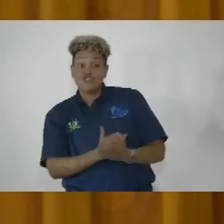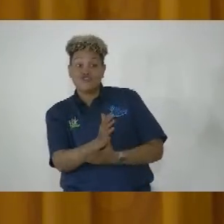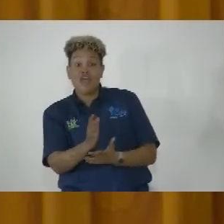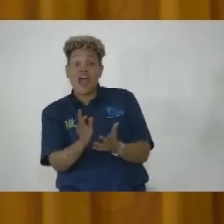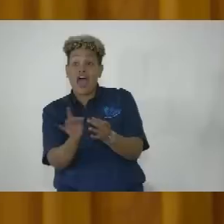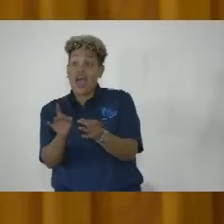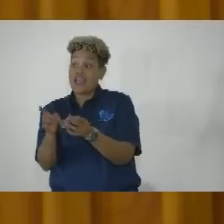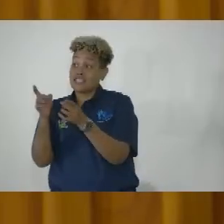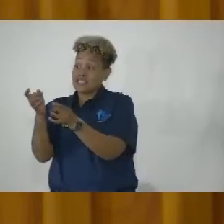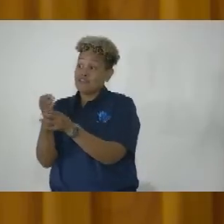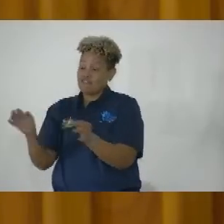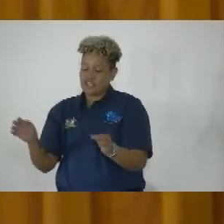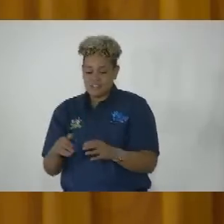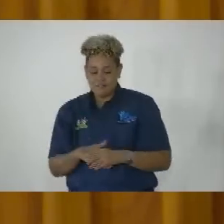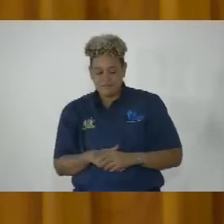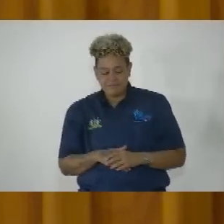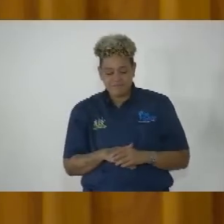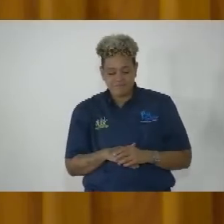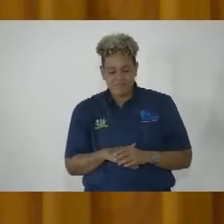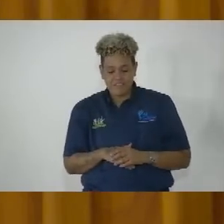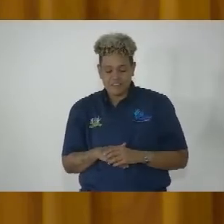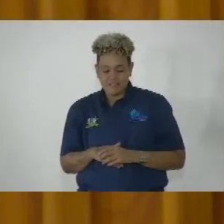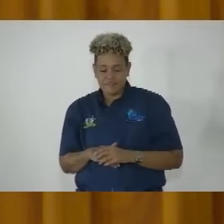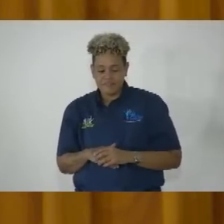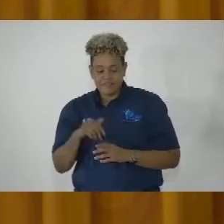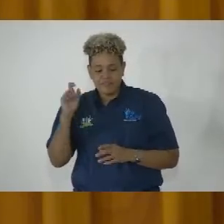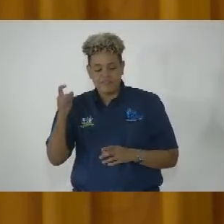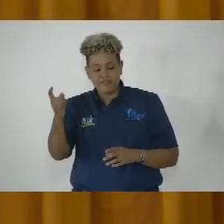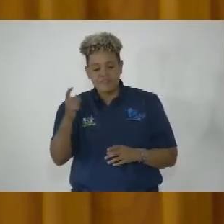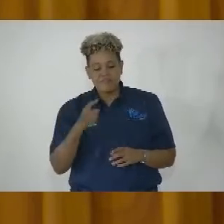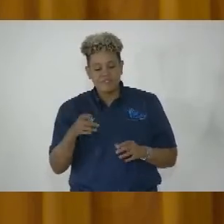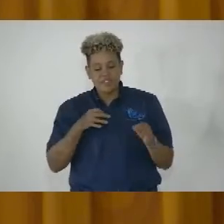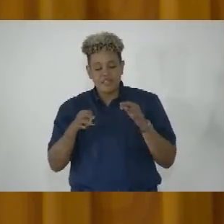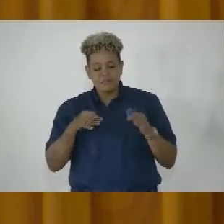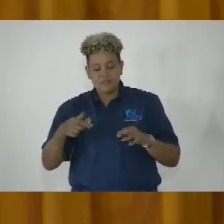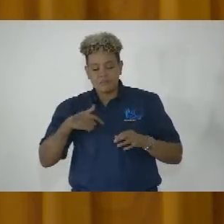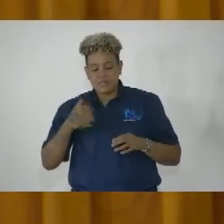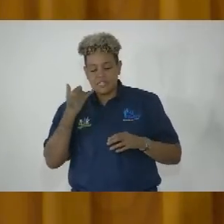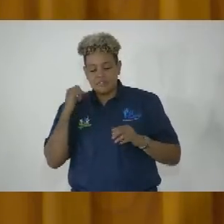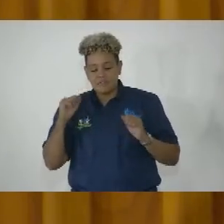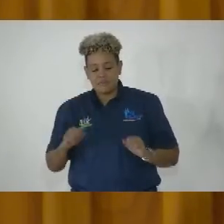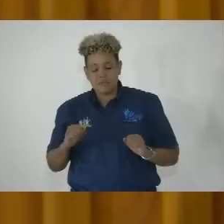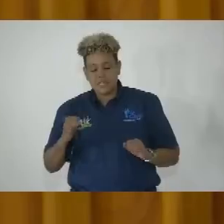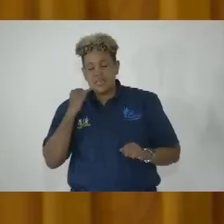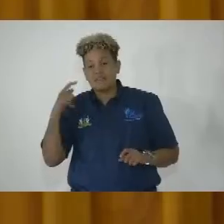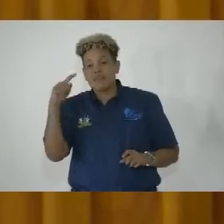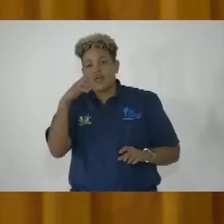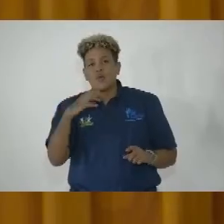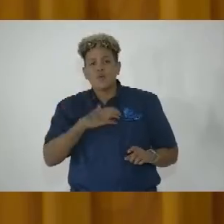religious freedom, they need to come and explain to me, if possible, if they wish,